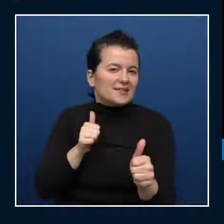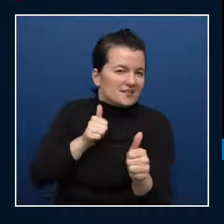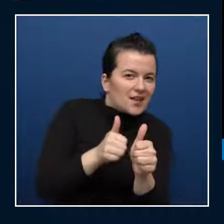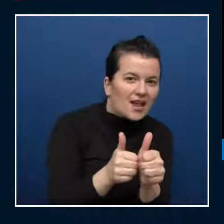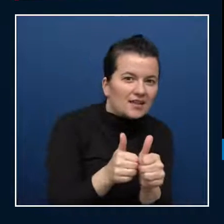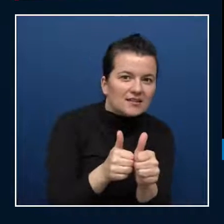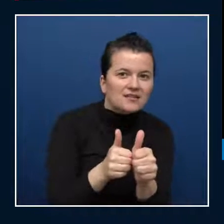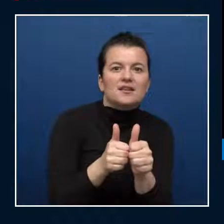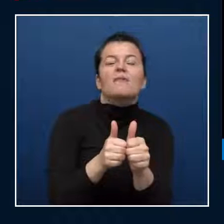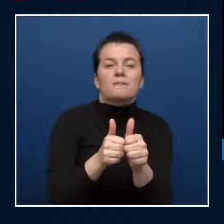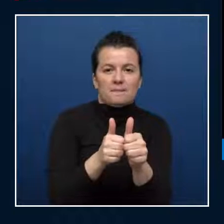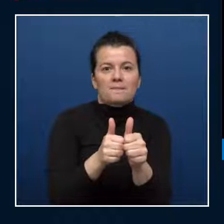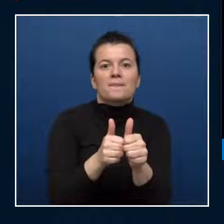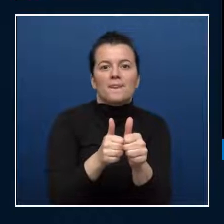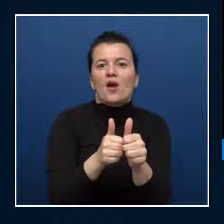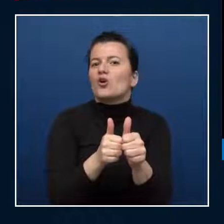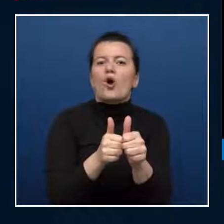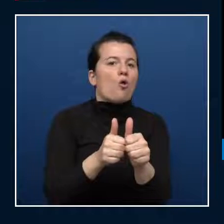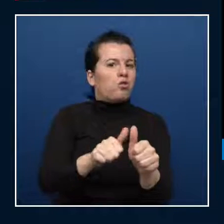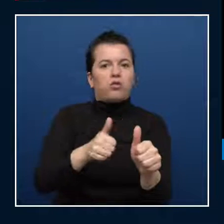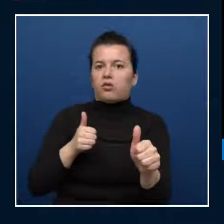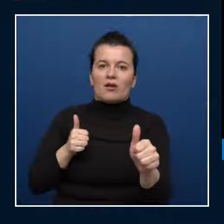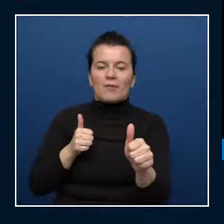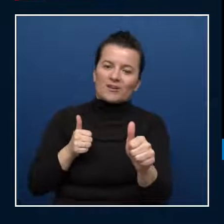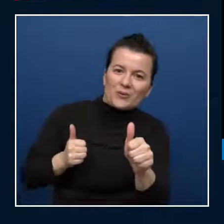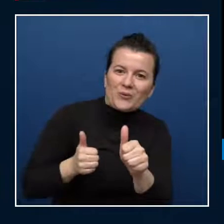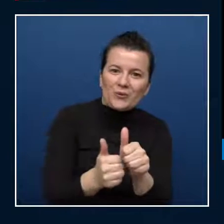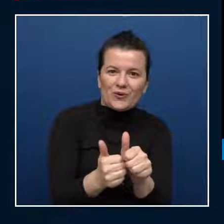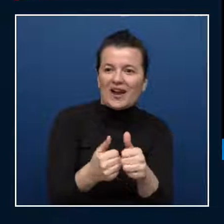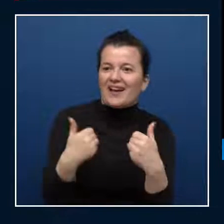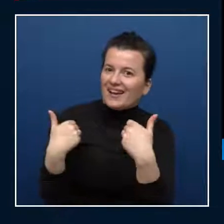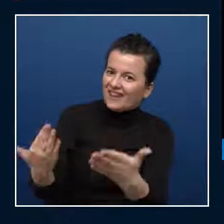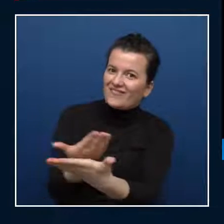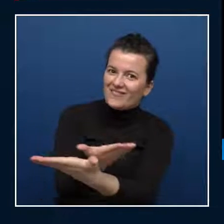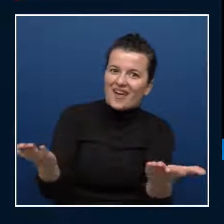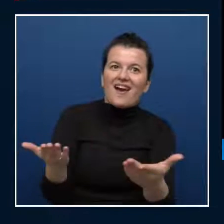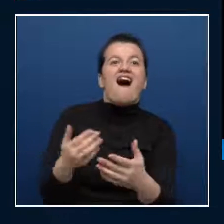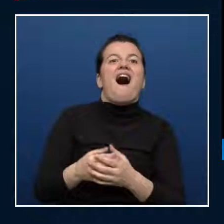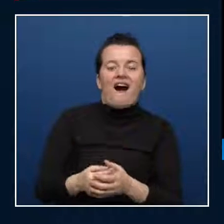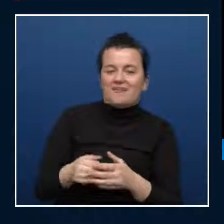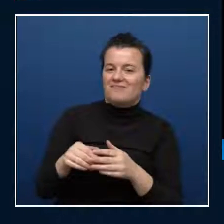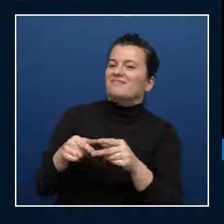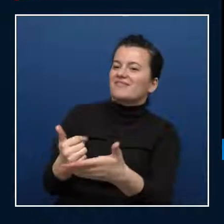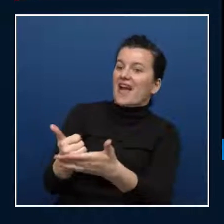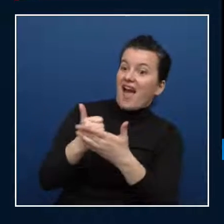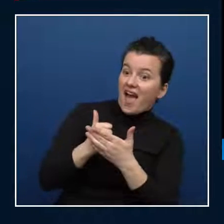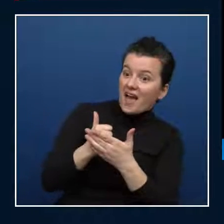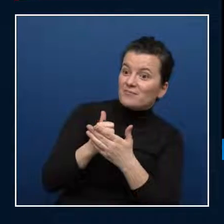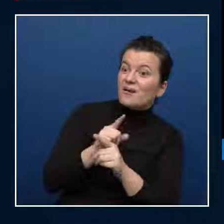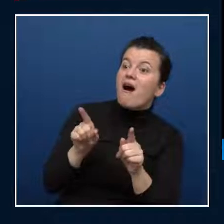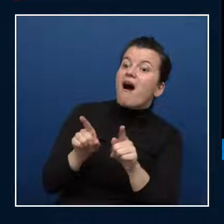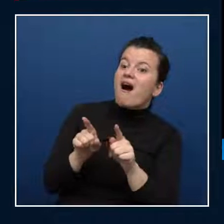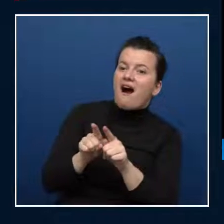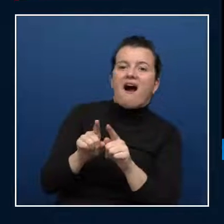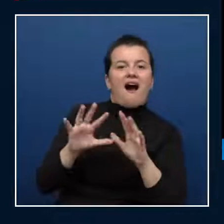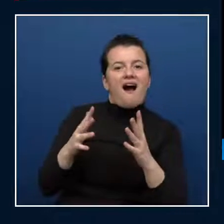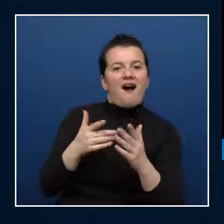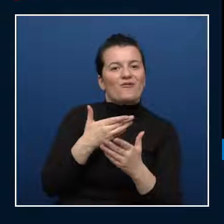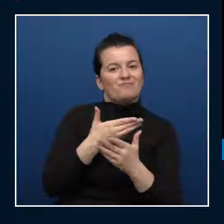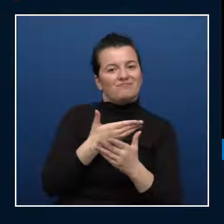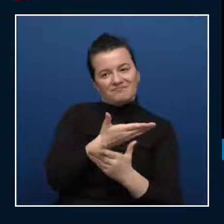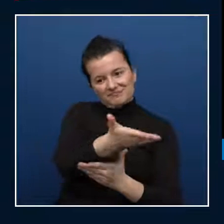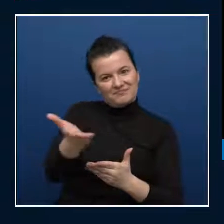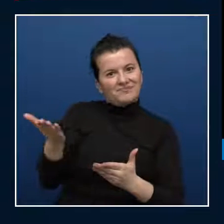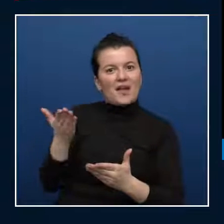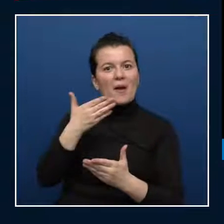latency within that table. And this again can help improve the performance for your end users depending